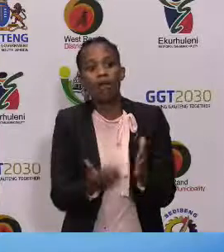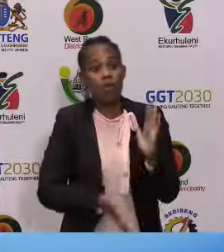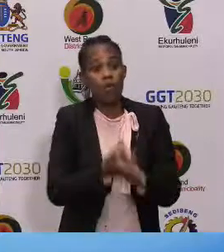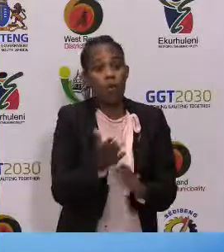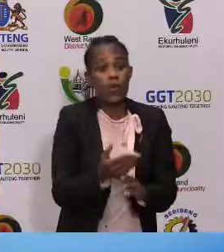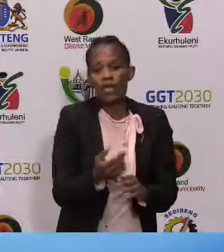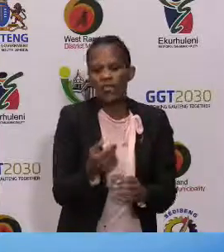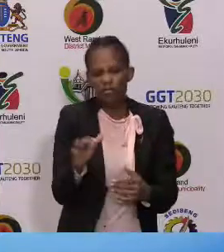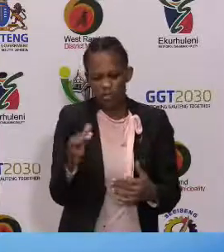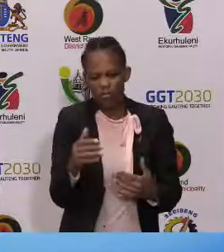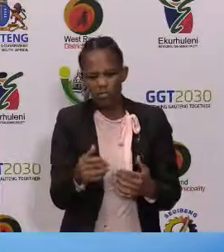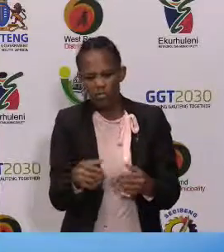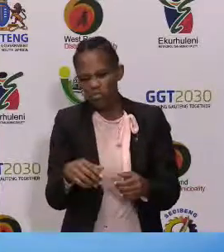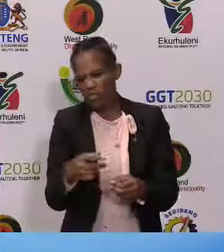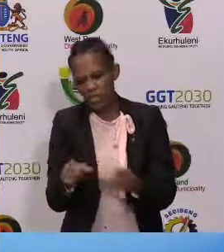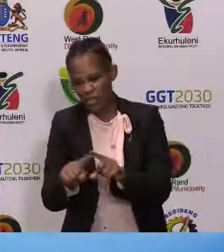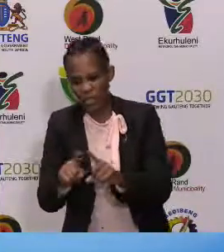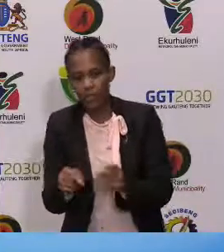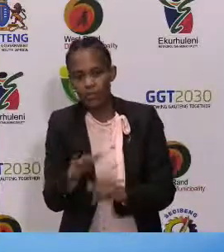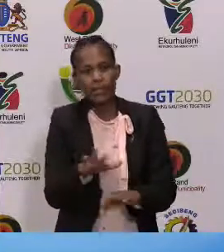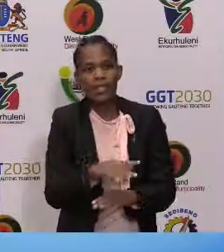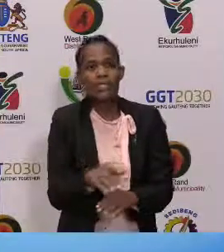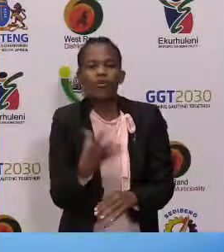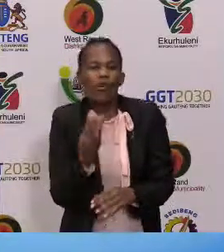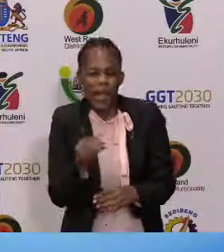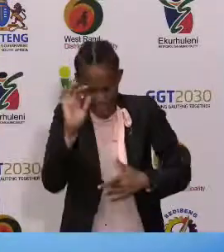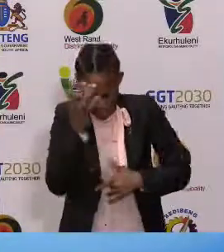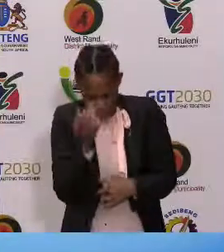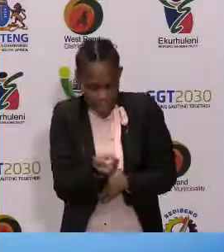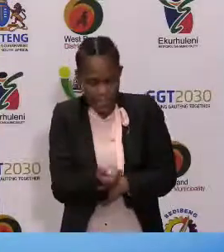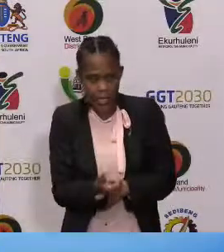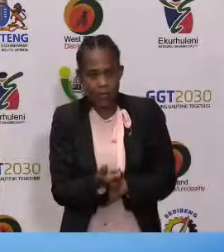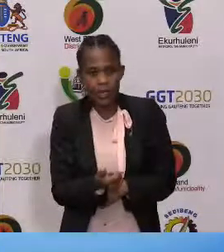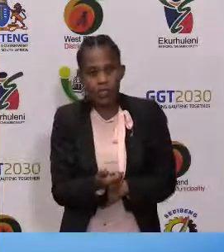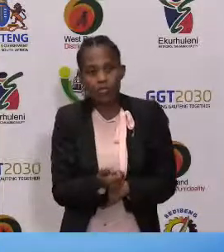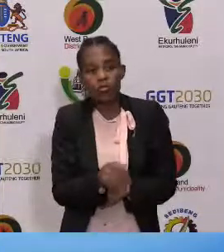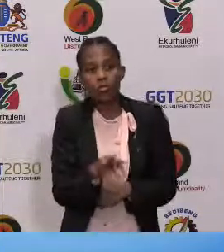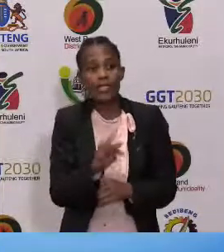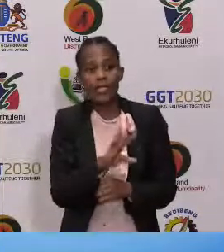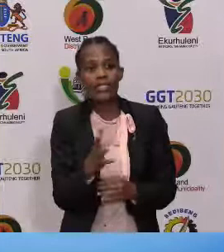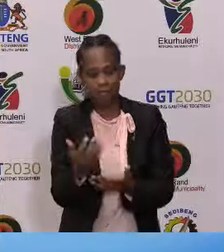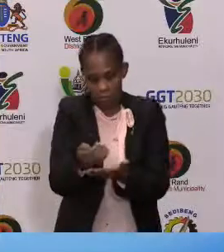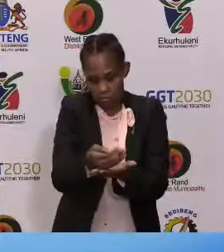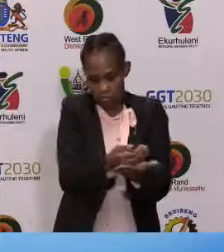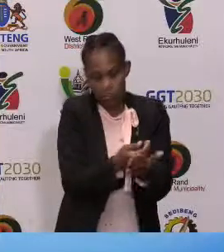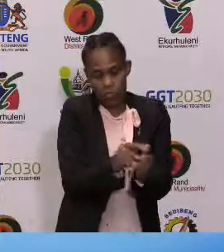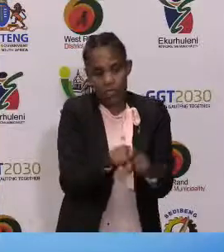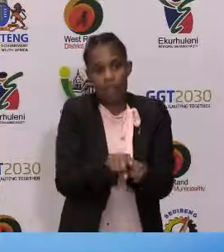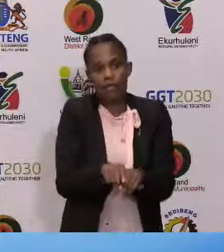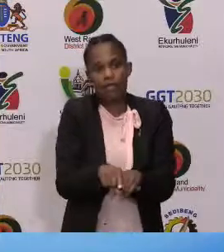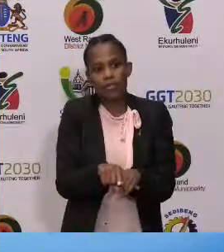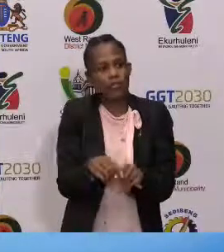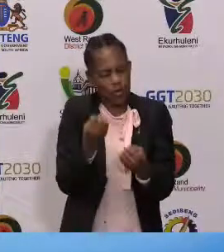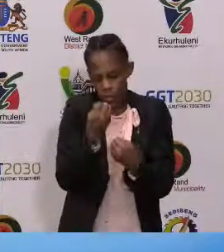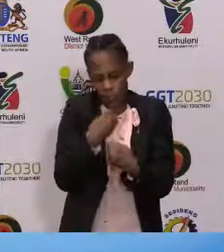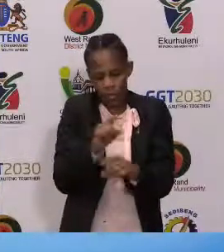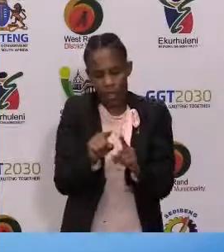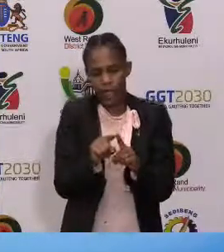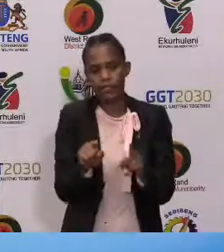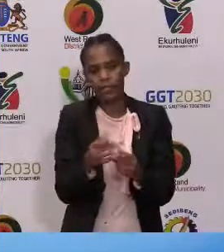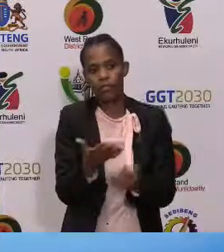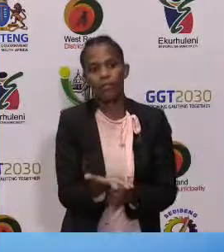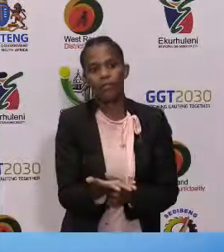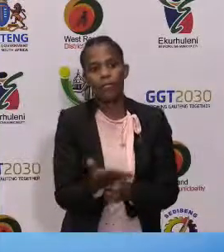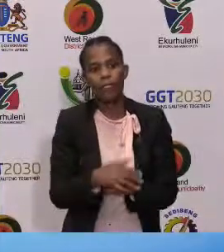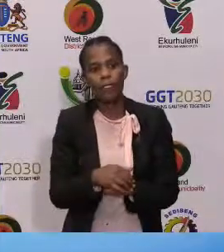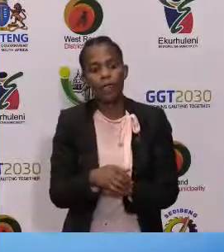mild disease. So they usually wouldn't even be tested or wouldn't even be considered for testing. So that doesn't come as too much of a surprise. So again,